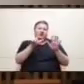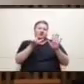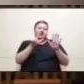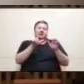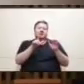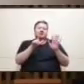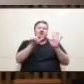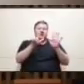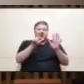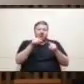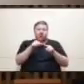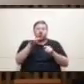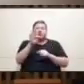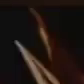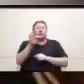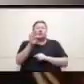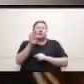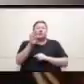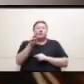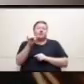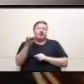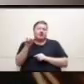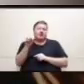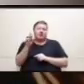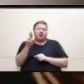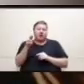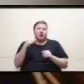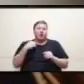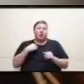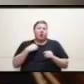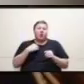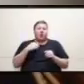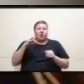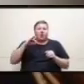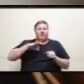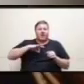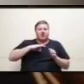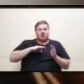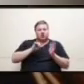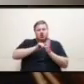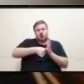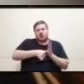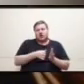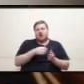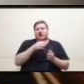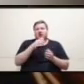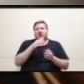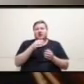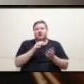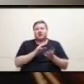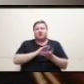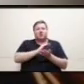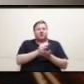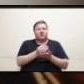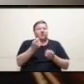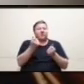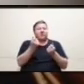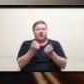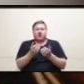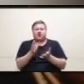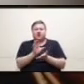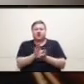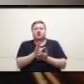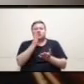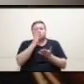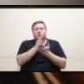rand owed to the pension fund? And what measures will you implement to make sure that that doesn't